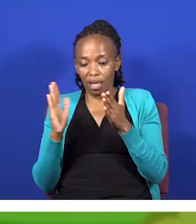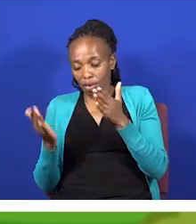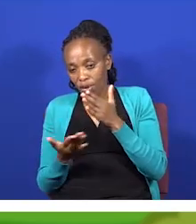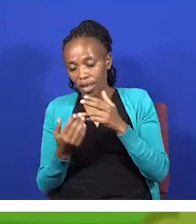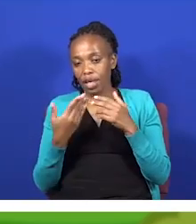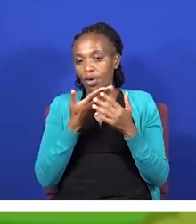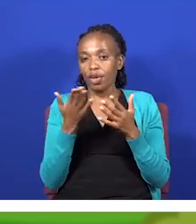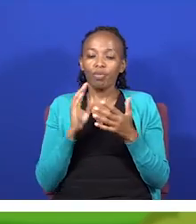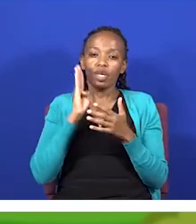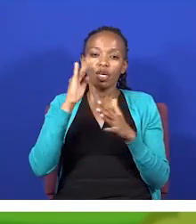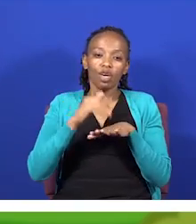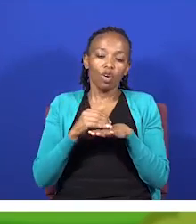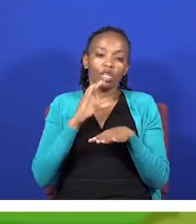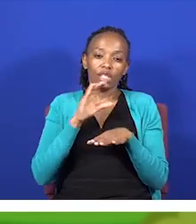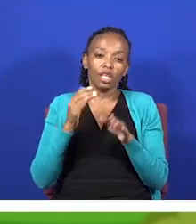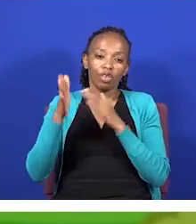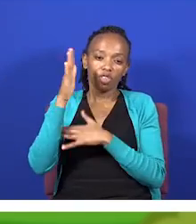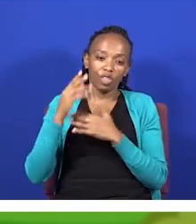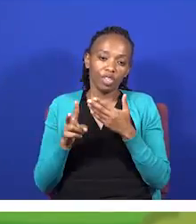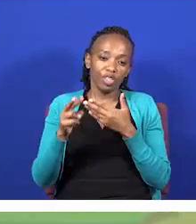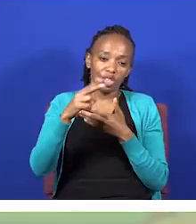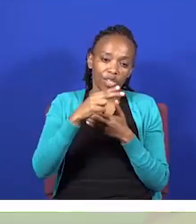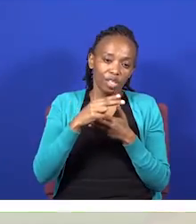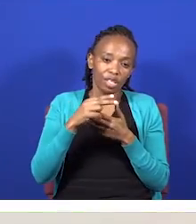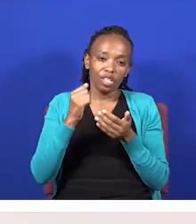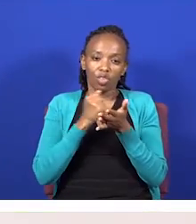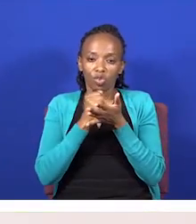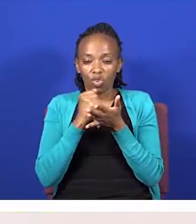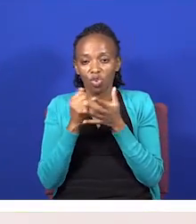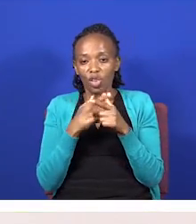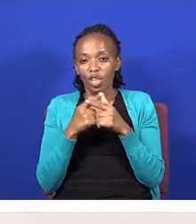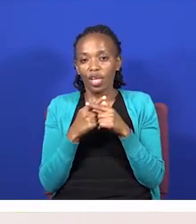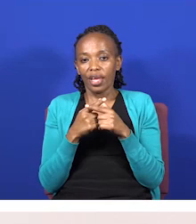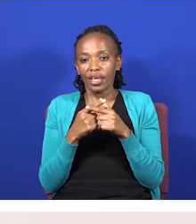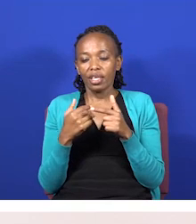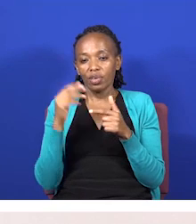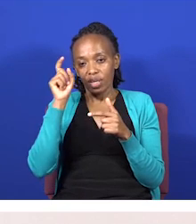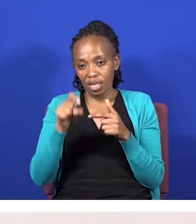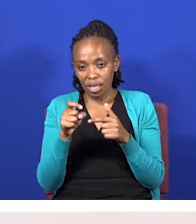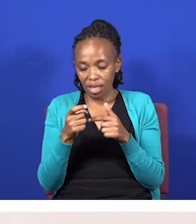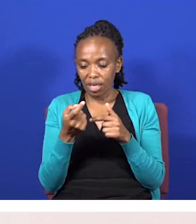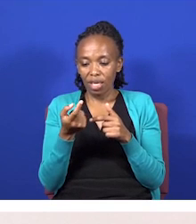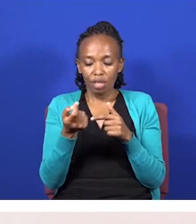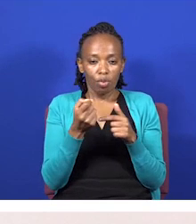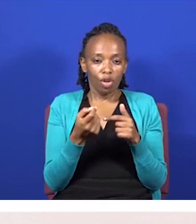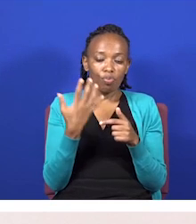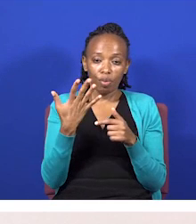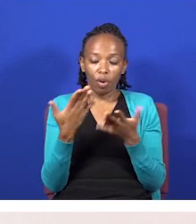God. Okay? You need a scissor, you need glue stick, and you need small pieces of paper where you write the numbers.